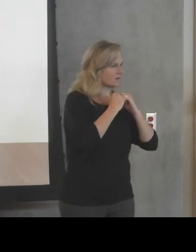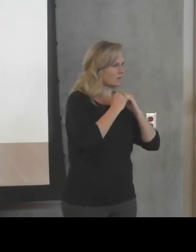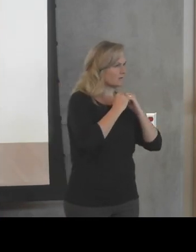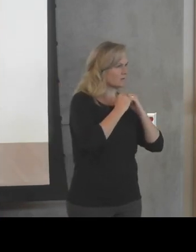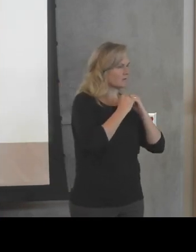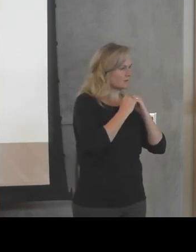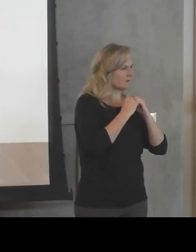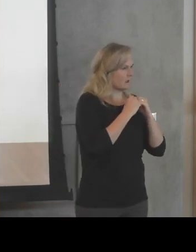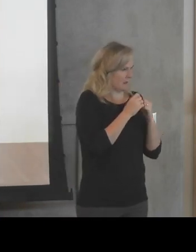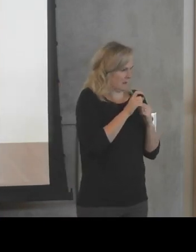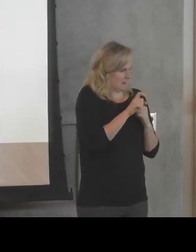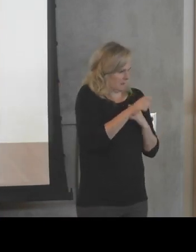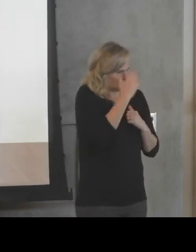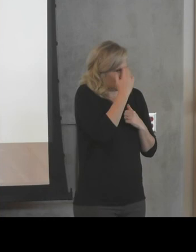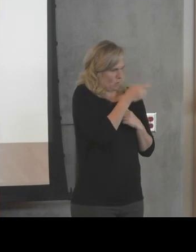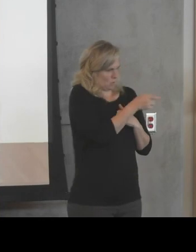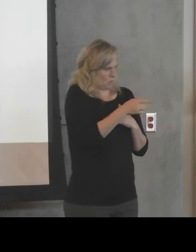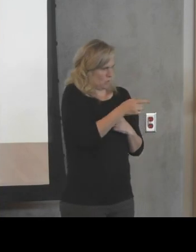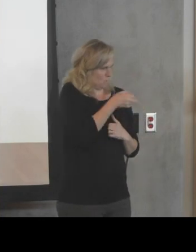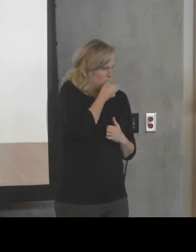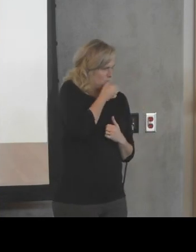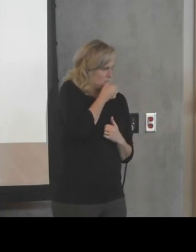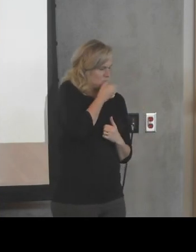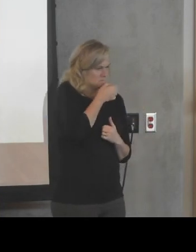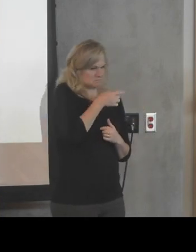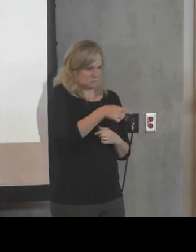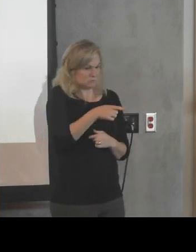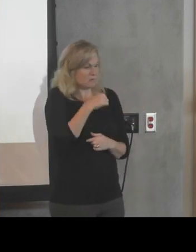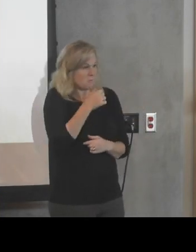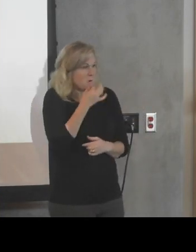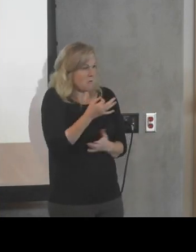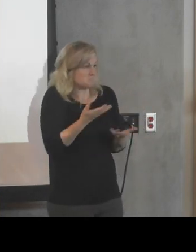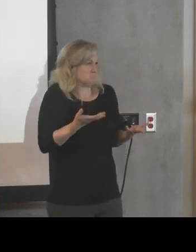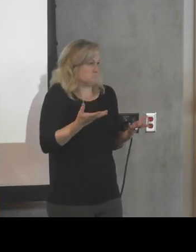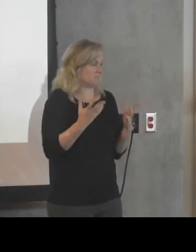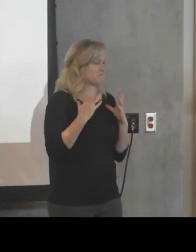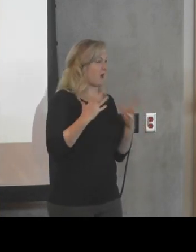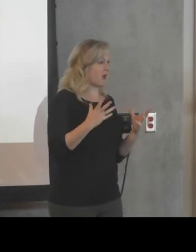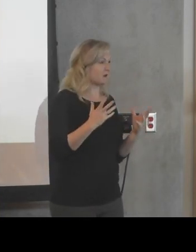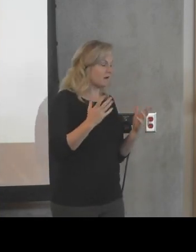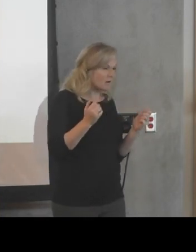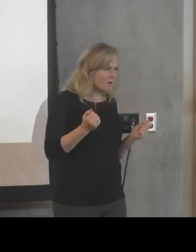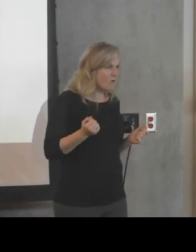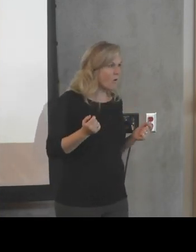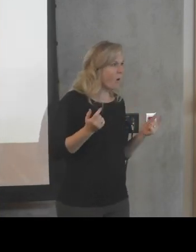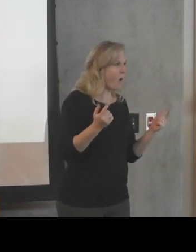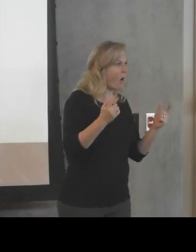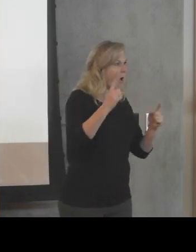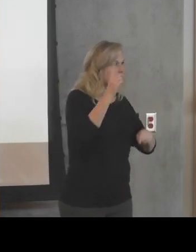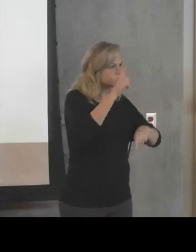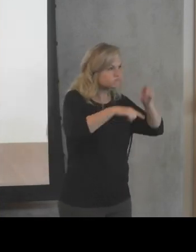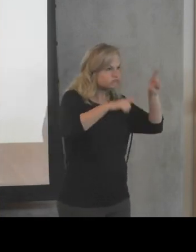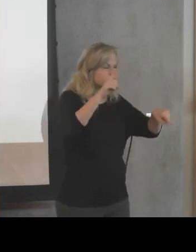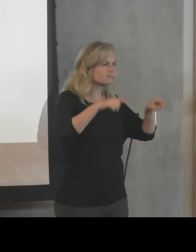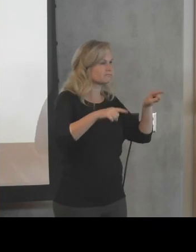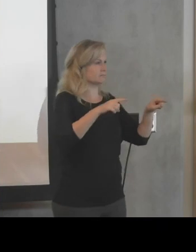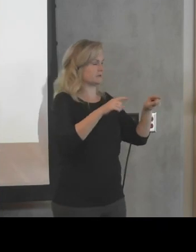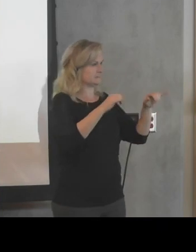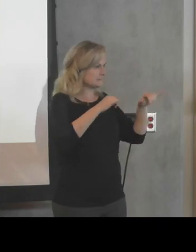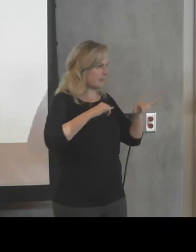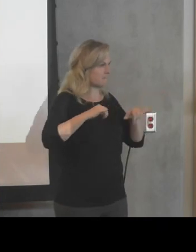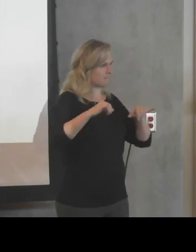at. But hey, these other kids aren't good at that either. We're all at the same level and we're all